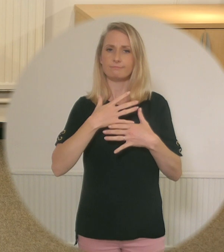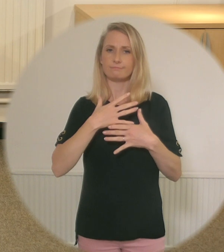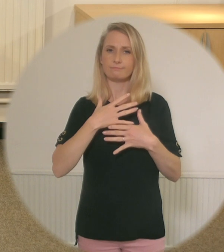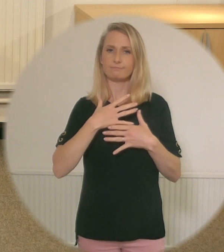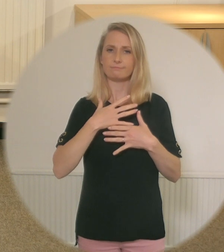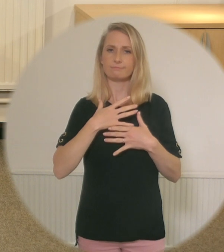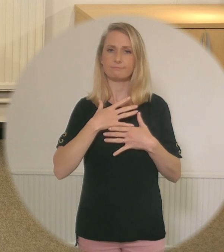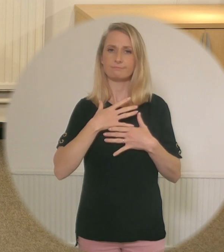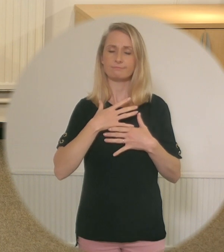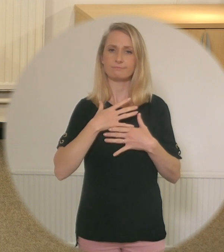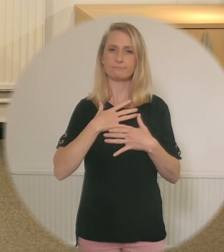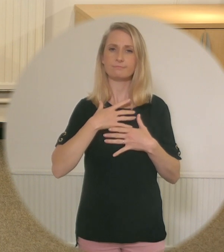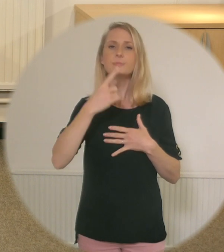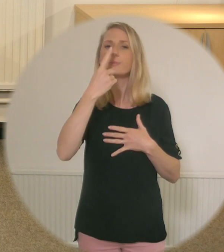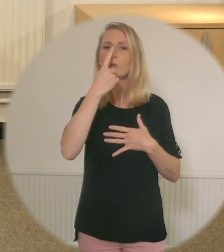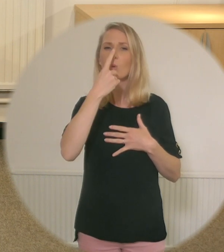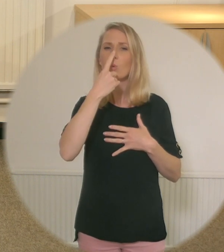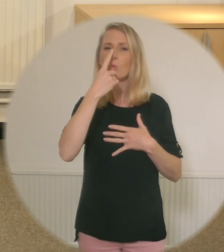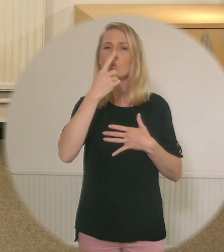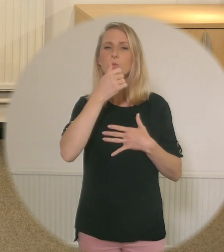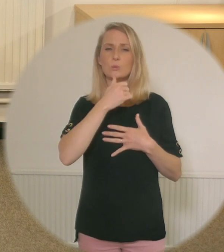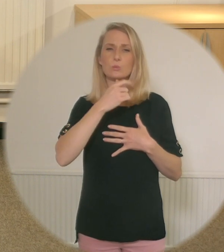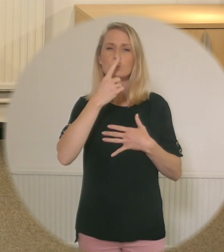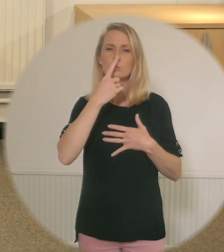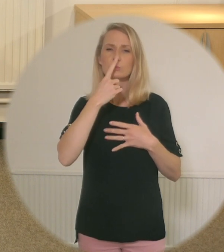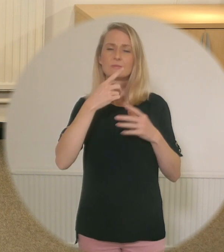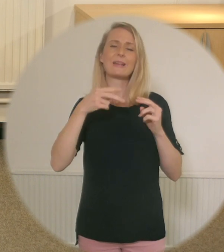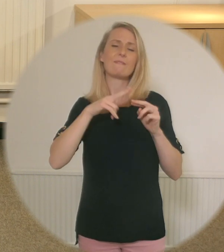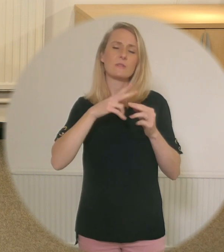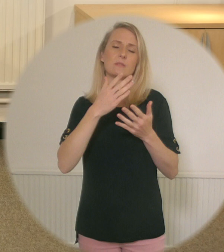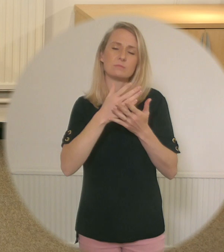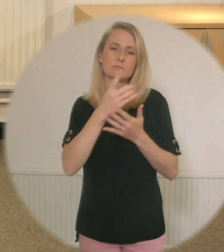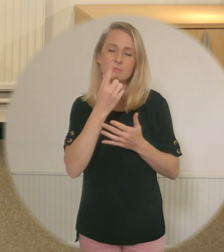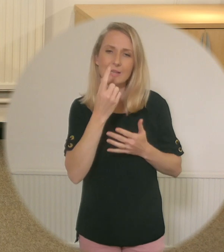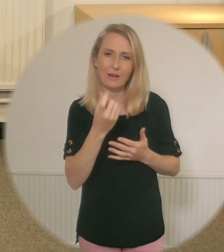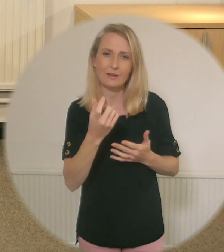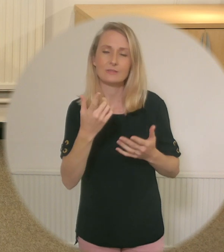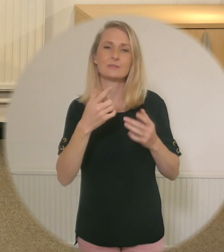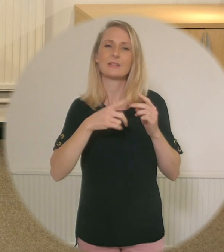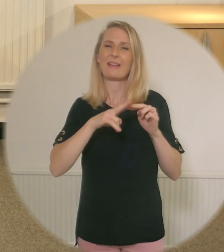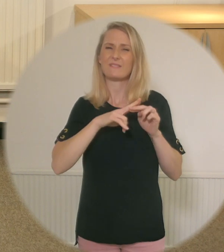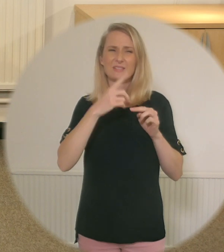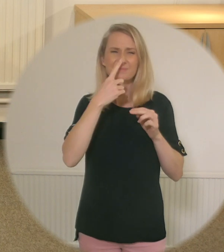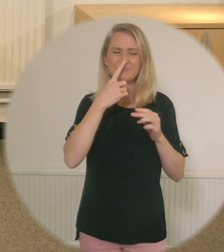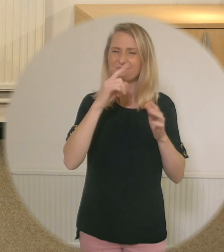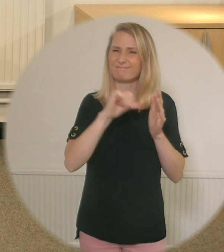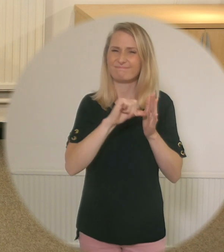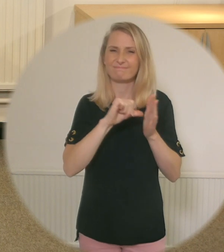Breathing in and out through the nose if that's possible for you. And of course, if it's not, then continue to breathe through your mouth.